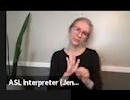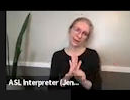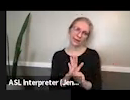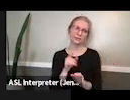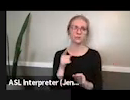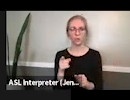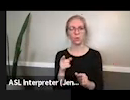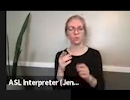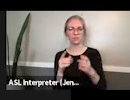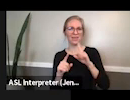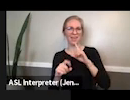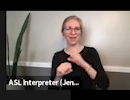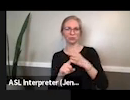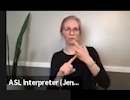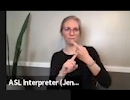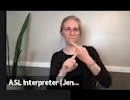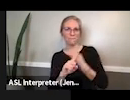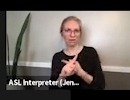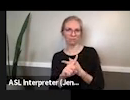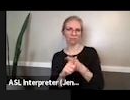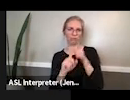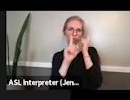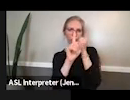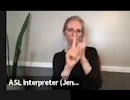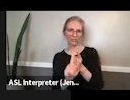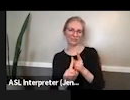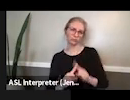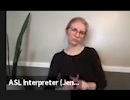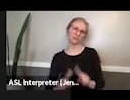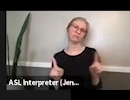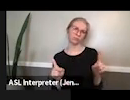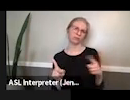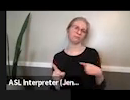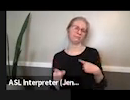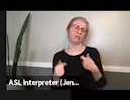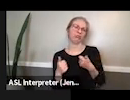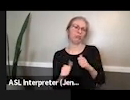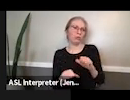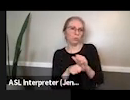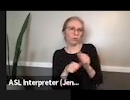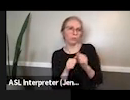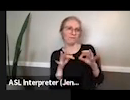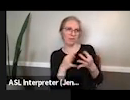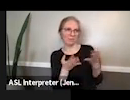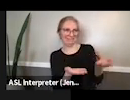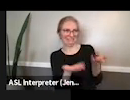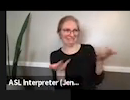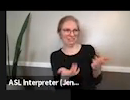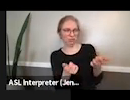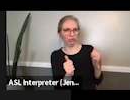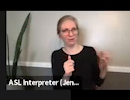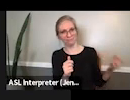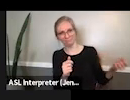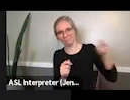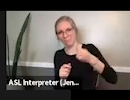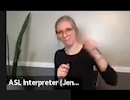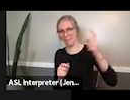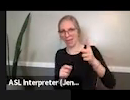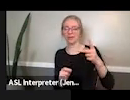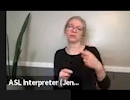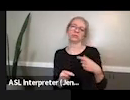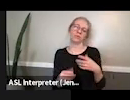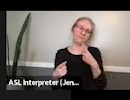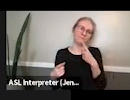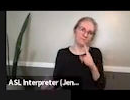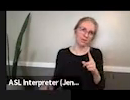month targets were different, but I tried to work with that family to get him back in, and we finally got him back in